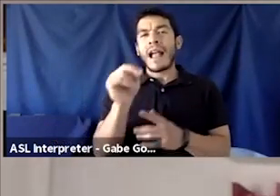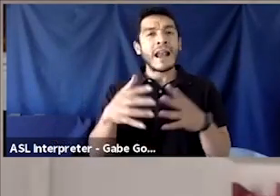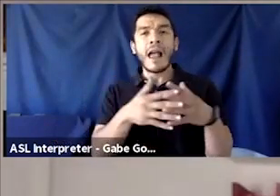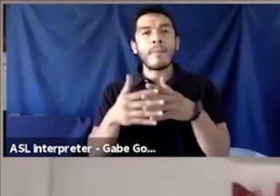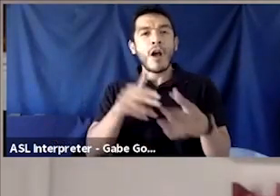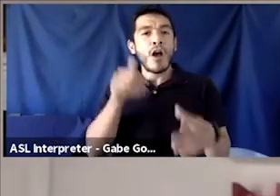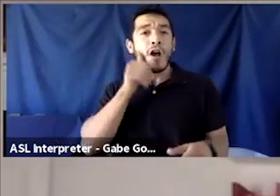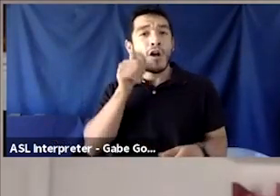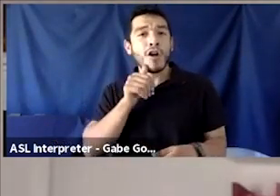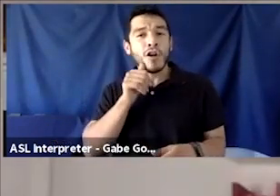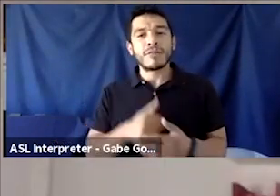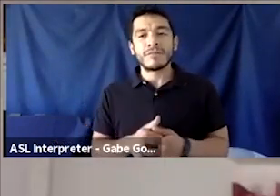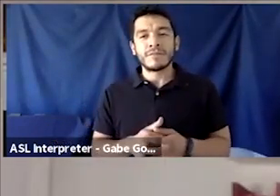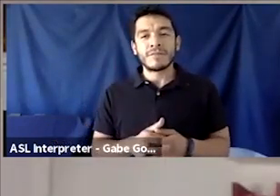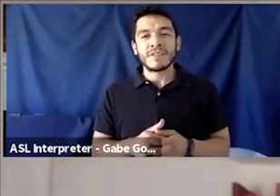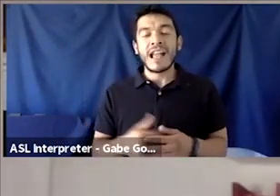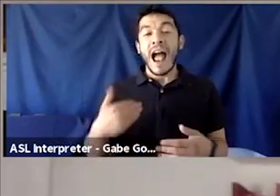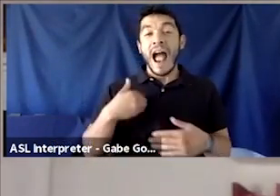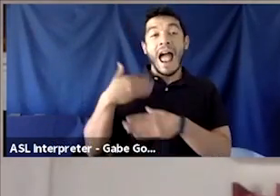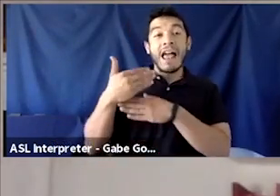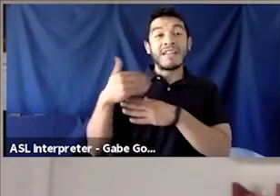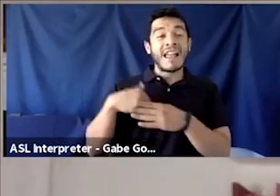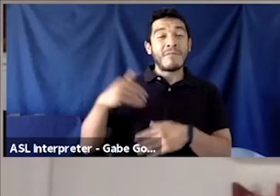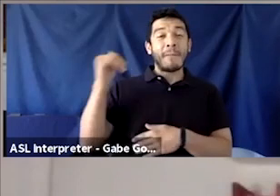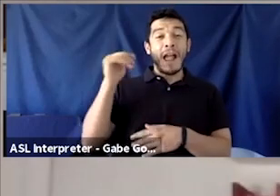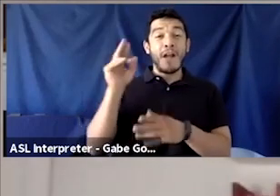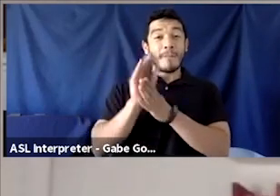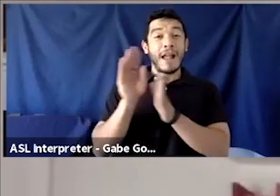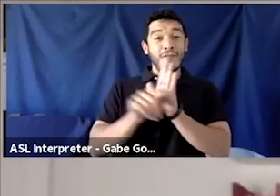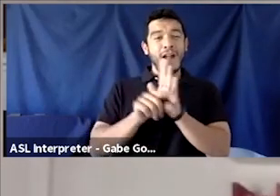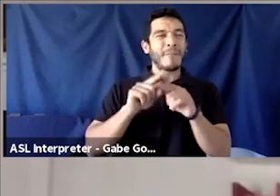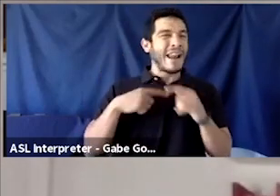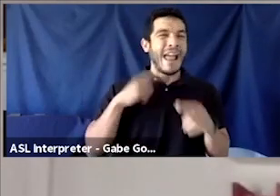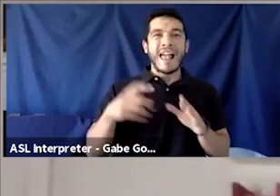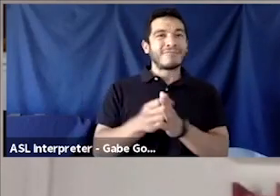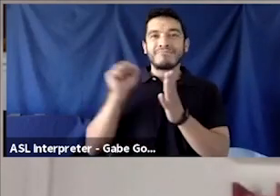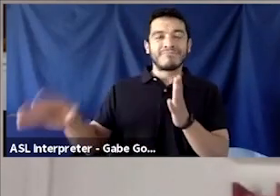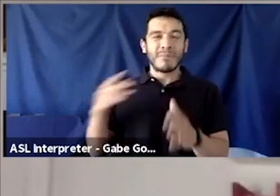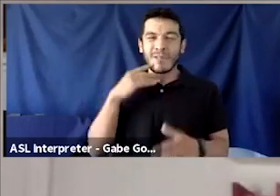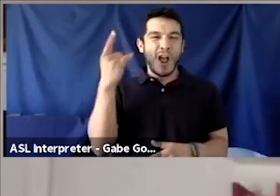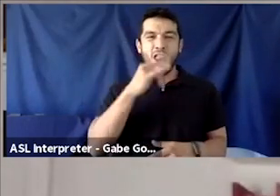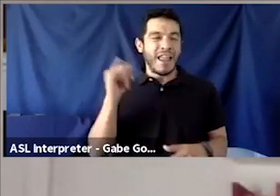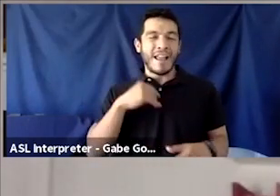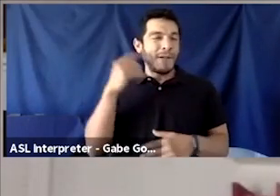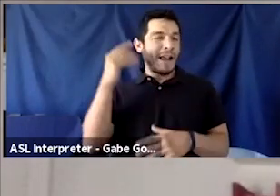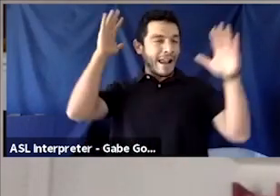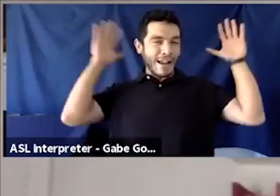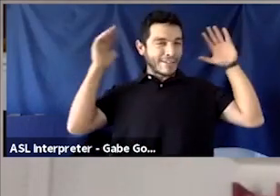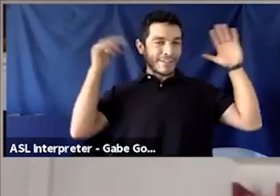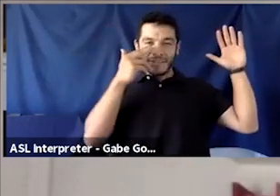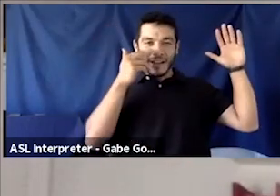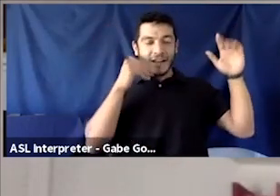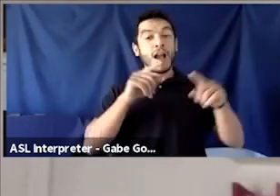flag in the background, but we had to take it out because it looked like it was sticking out of my head. But I experienced all these things together. And recognizing